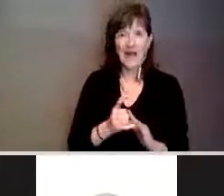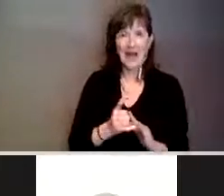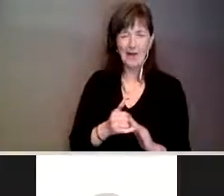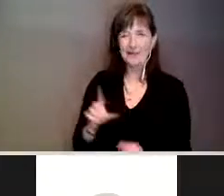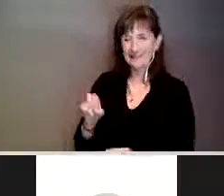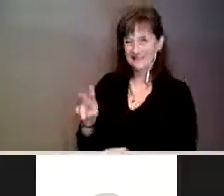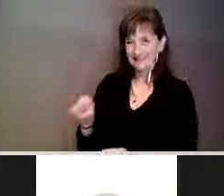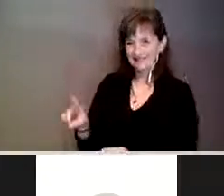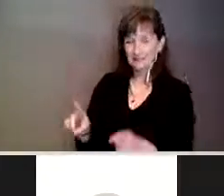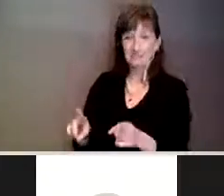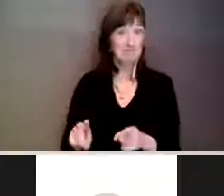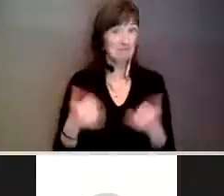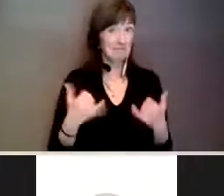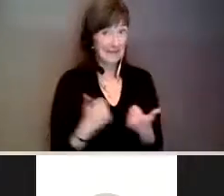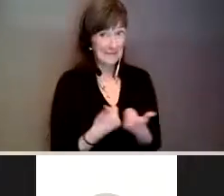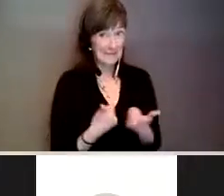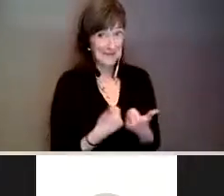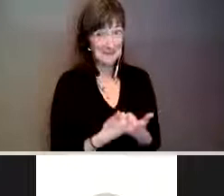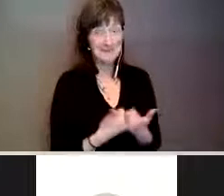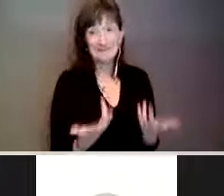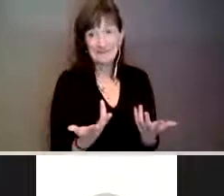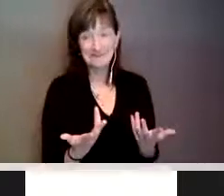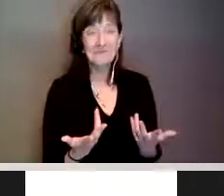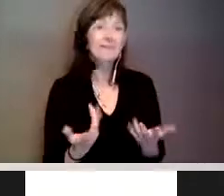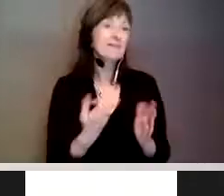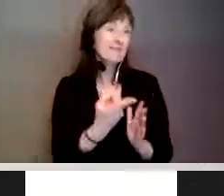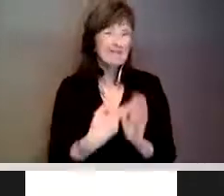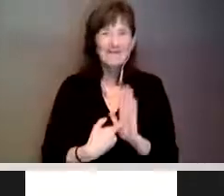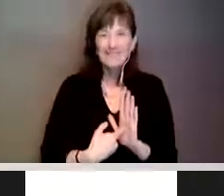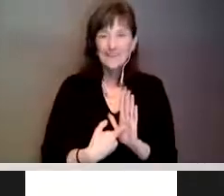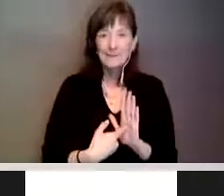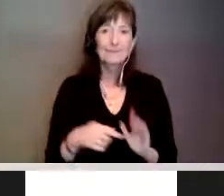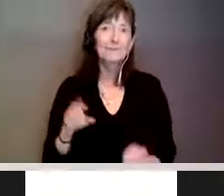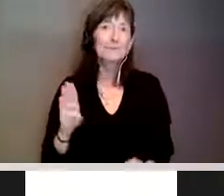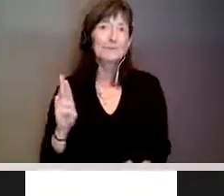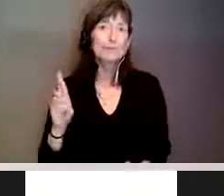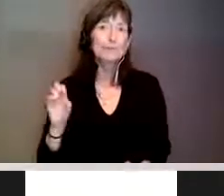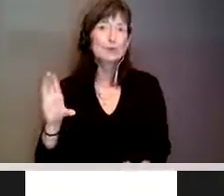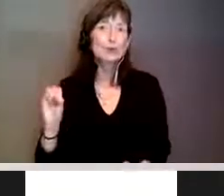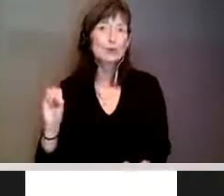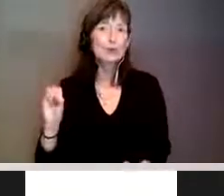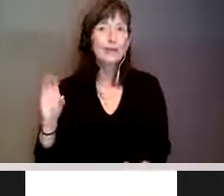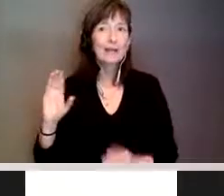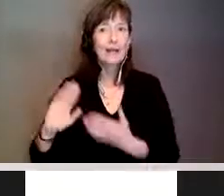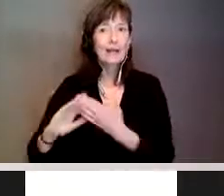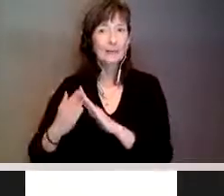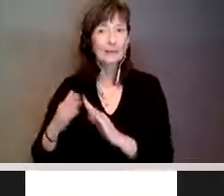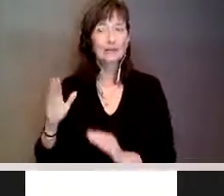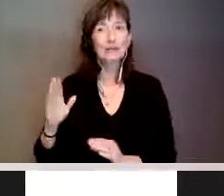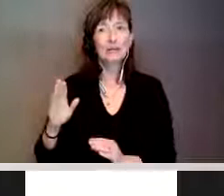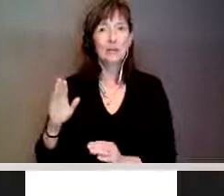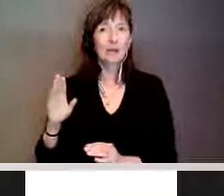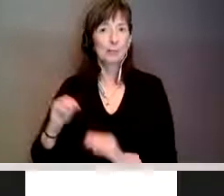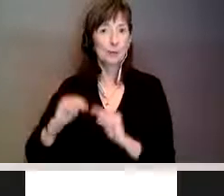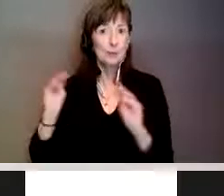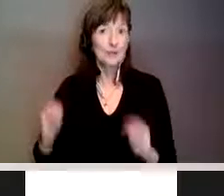often, if you have somebody, let's say here we are in the Bruce County Museum and Cultural Center, if you have somebody